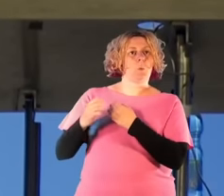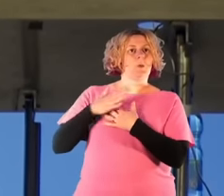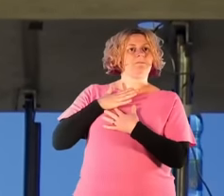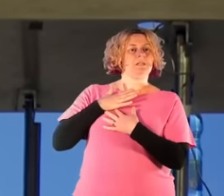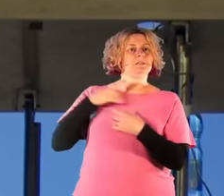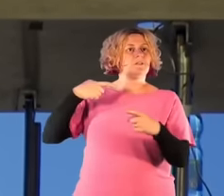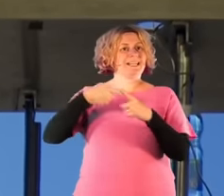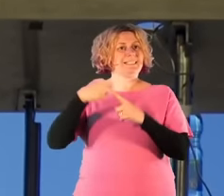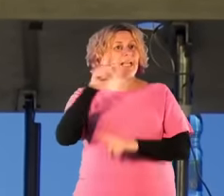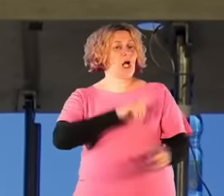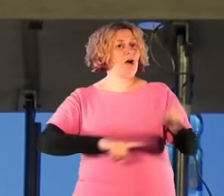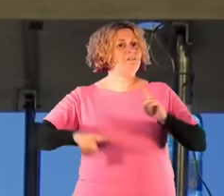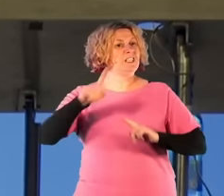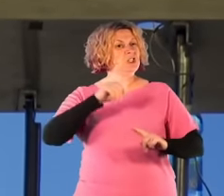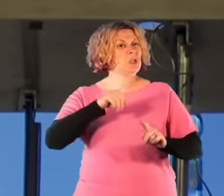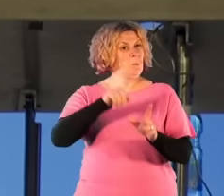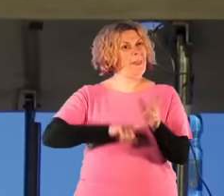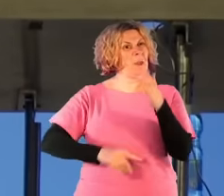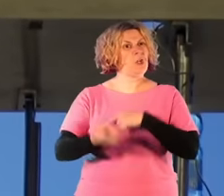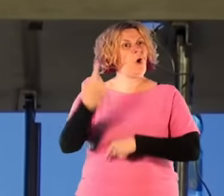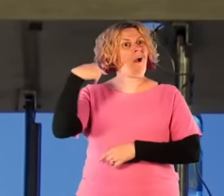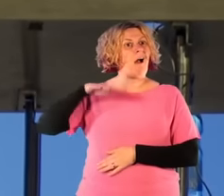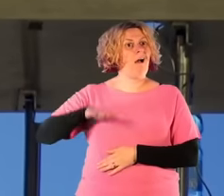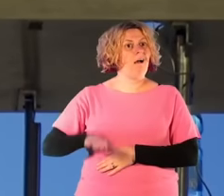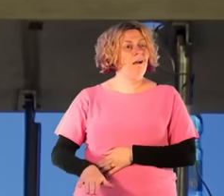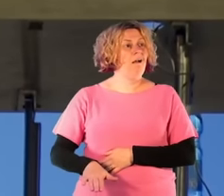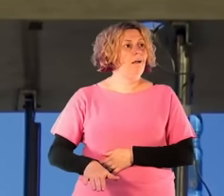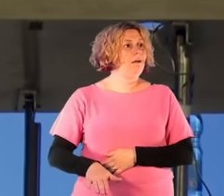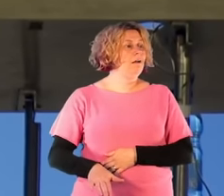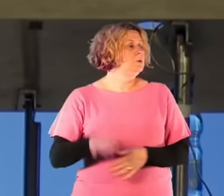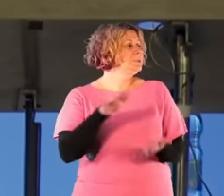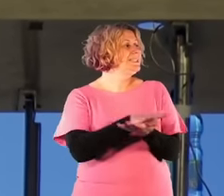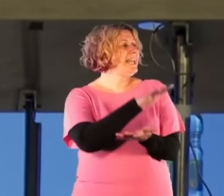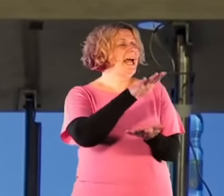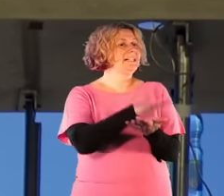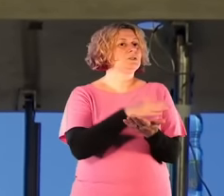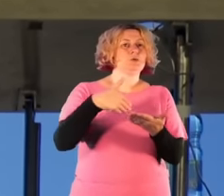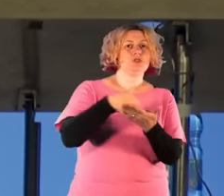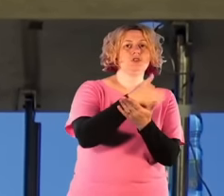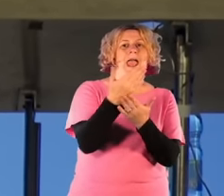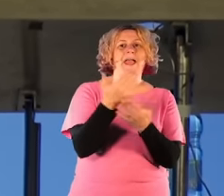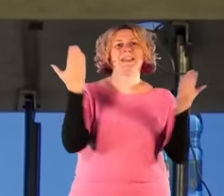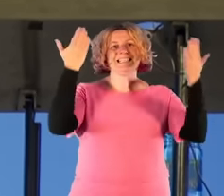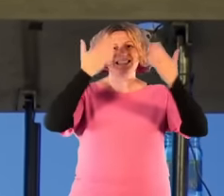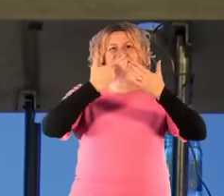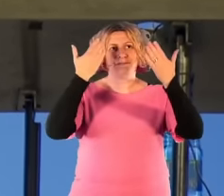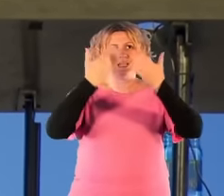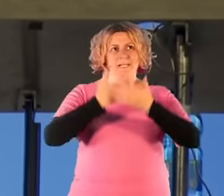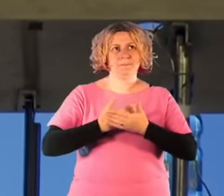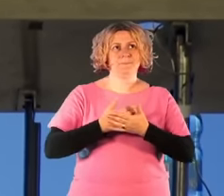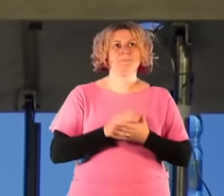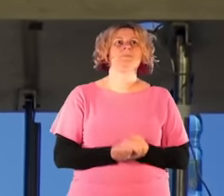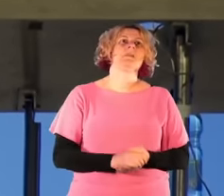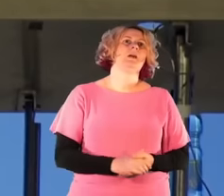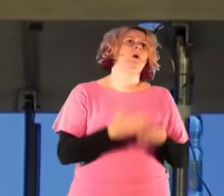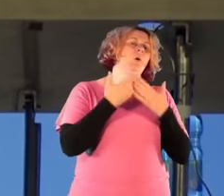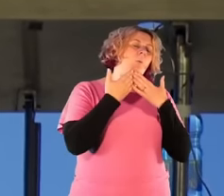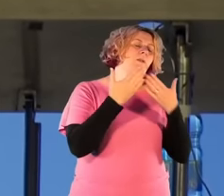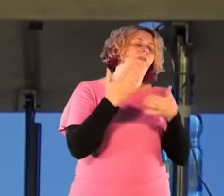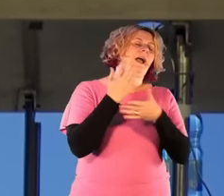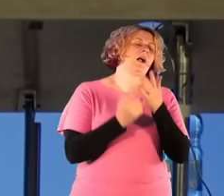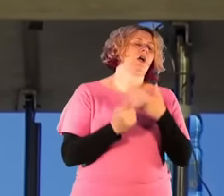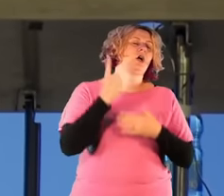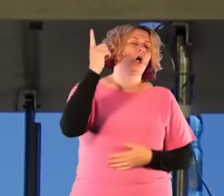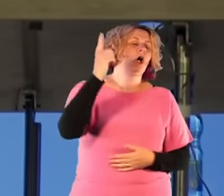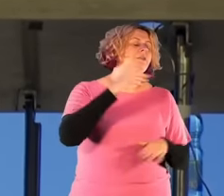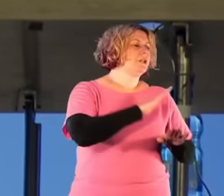some of that with you this evening as we think about the children and the kids' work and what they've been doing together. We thank God for the children that he has brought